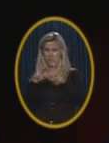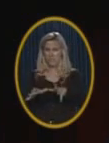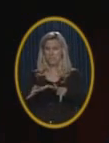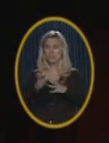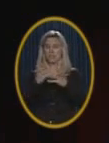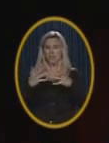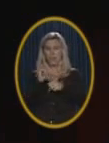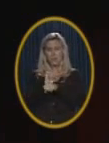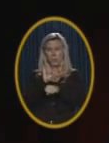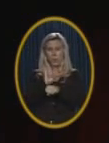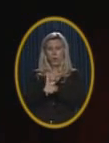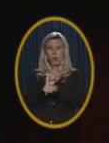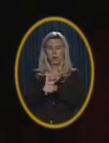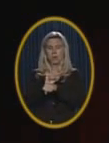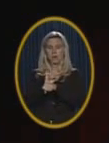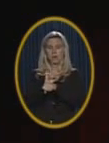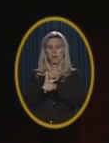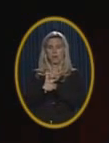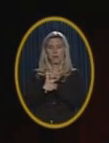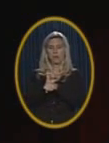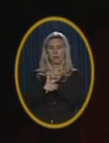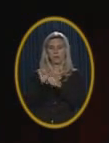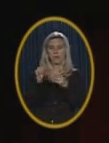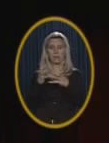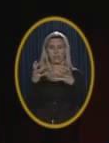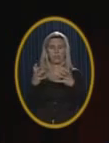work, and